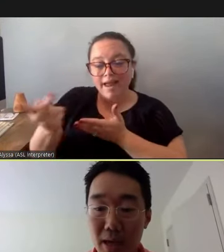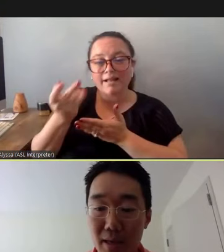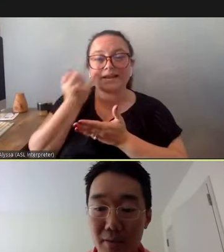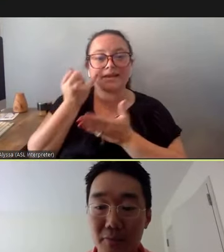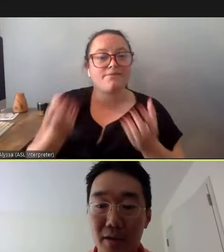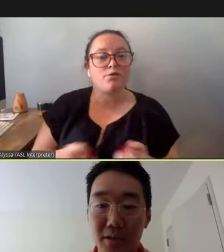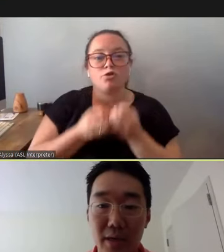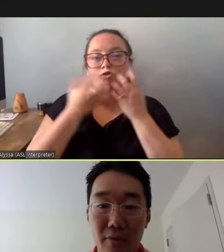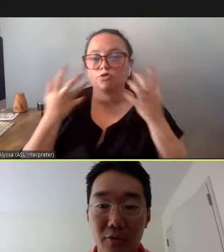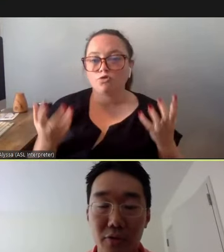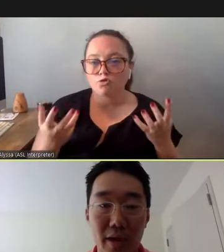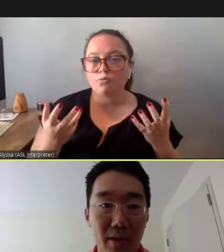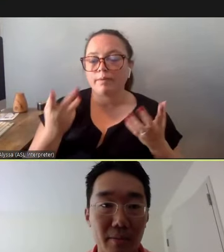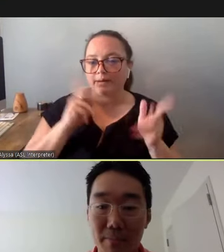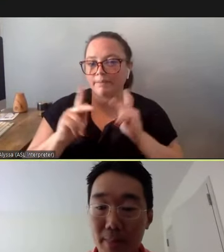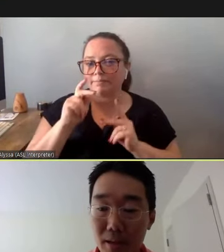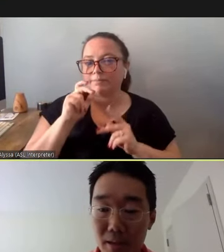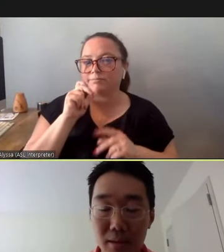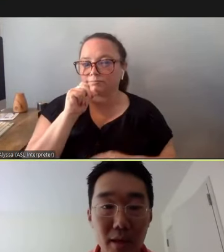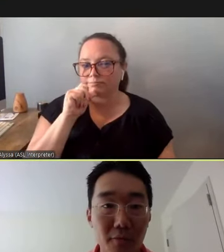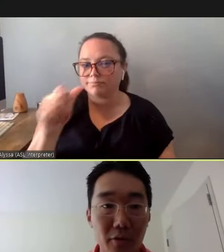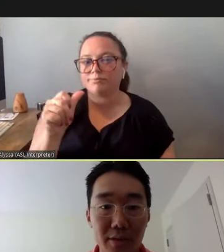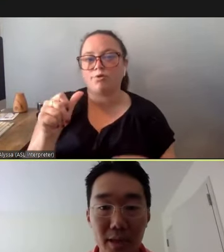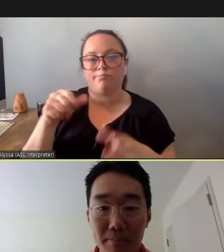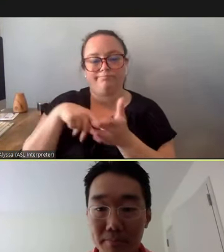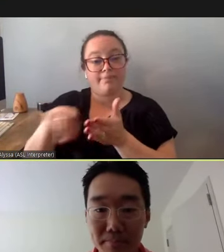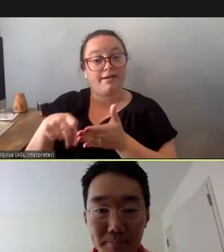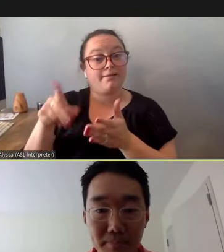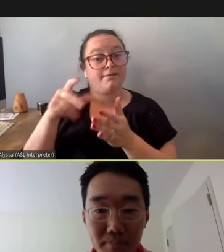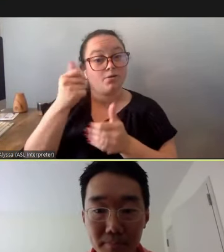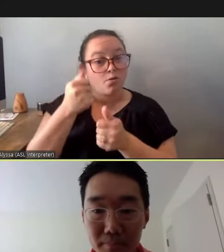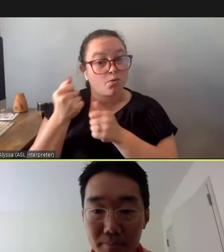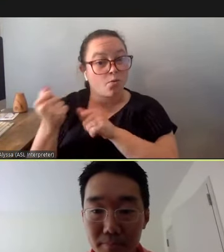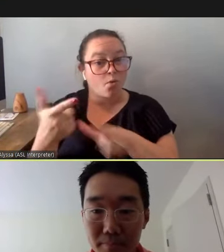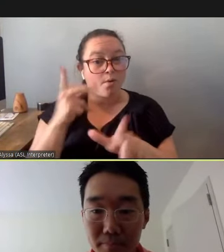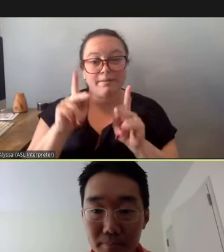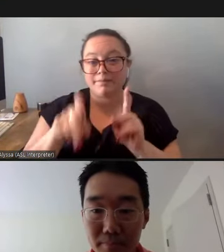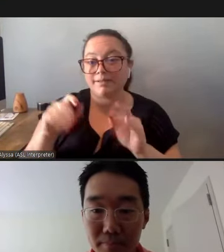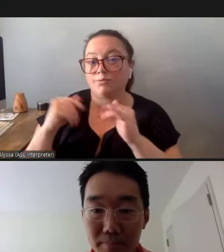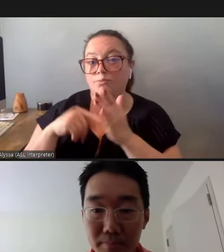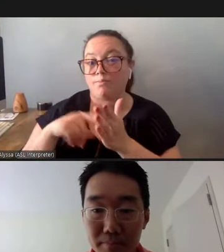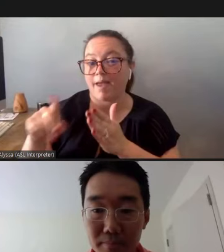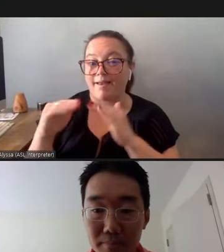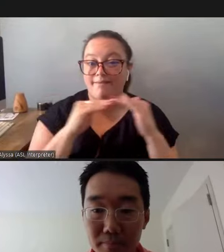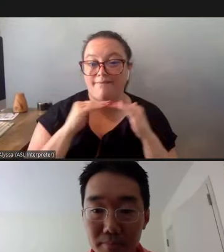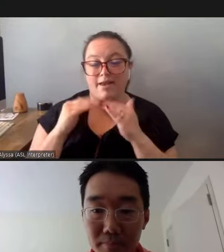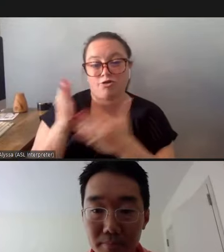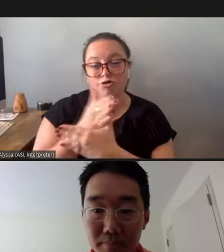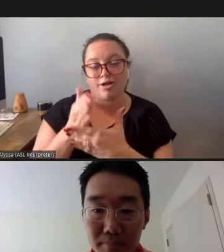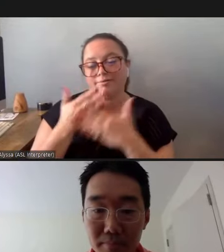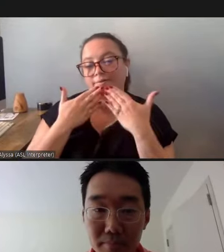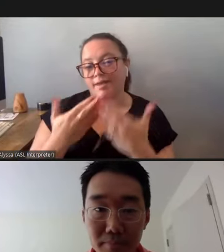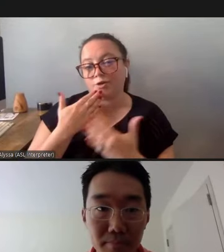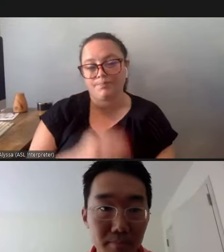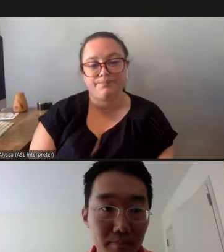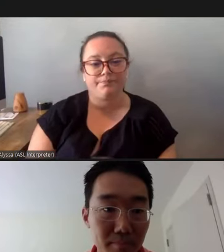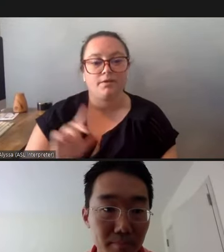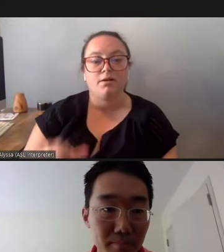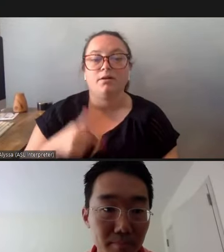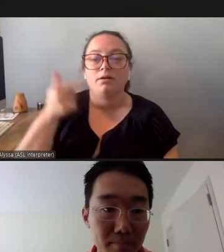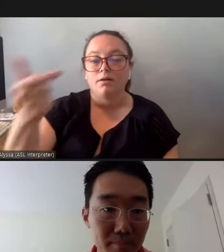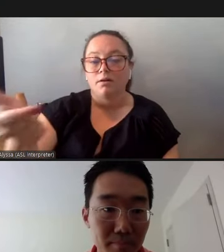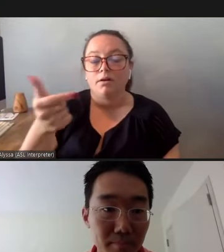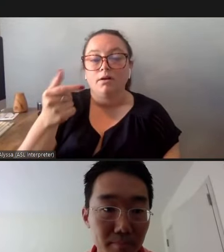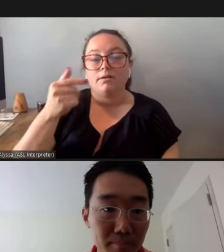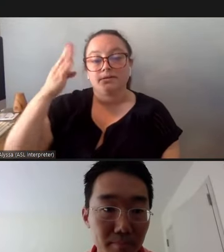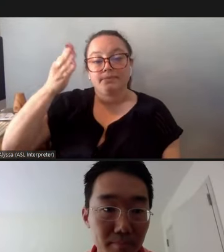needs to pay their fair share for driving. Thank you for your time. Thank you. Our next speaker is